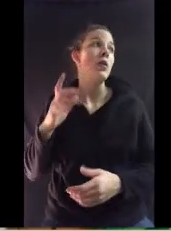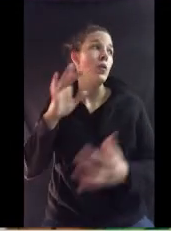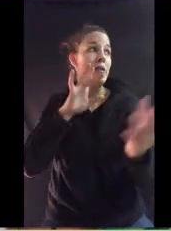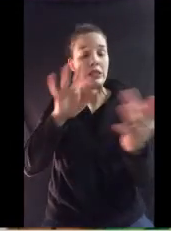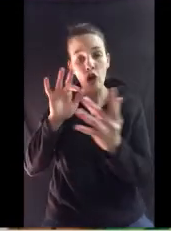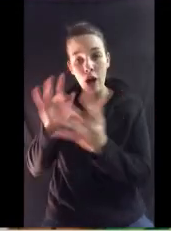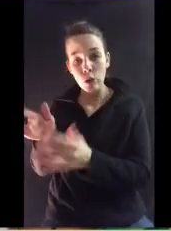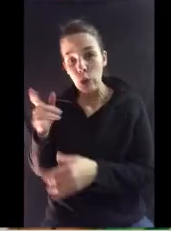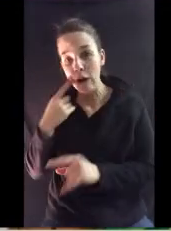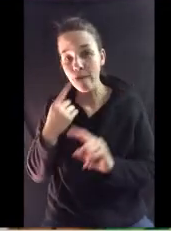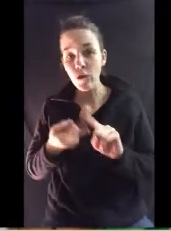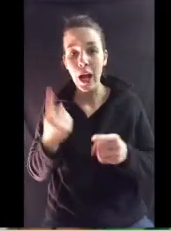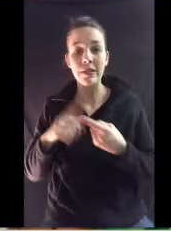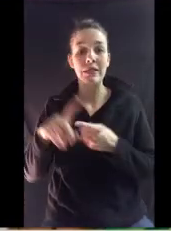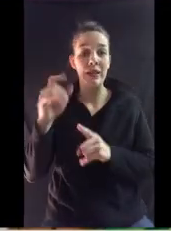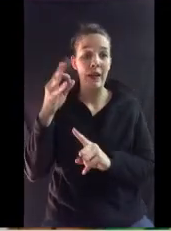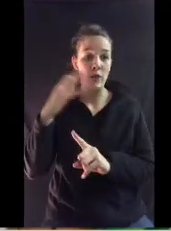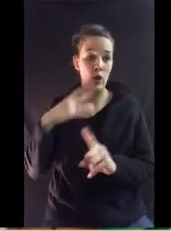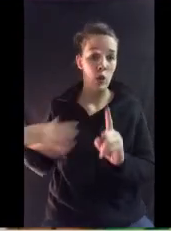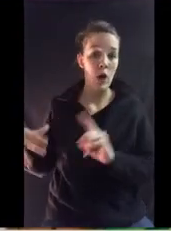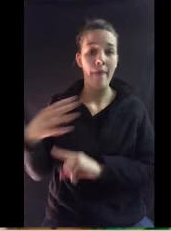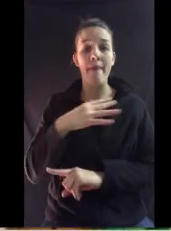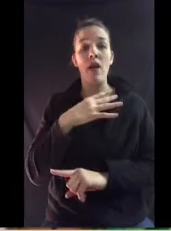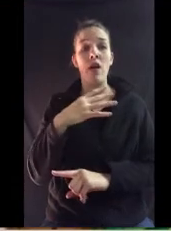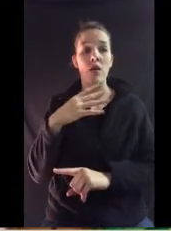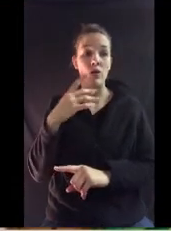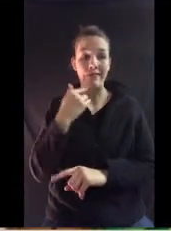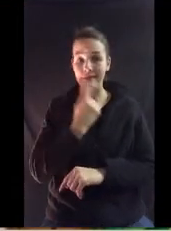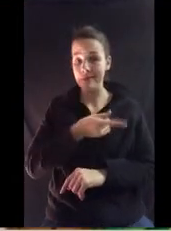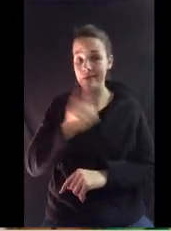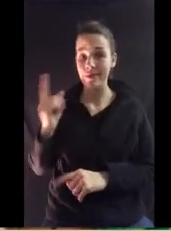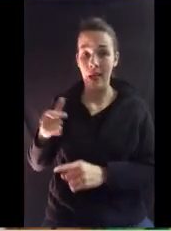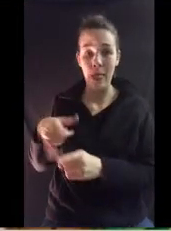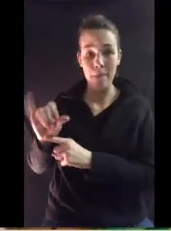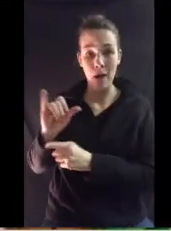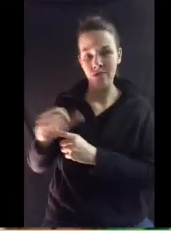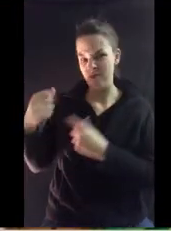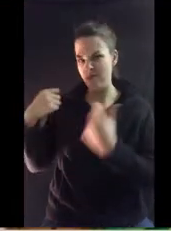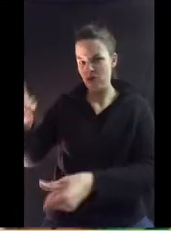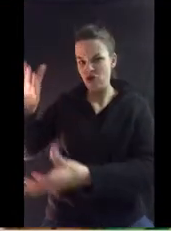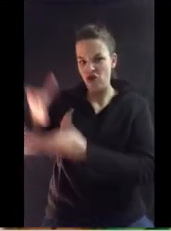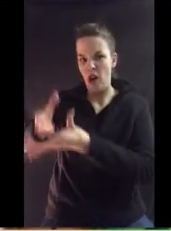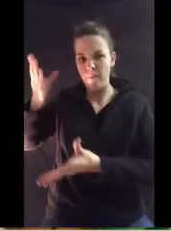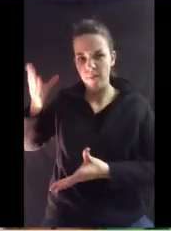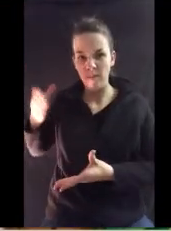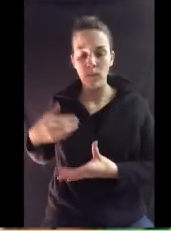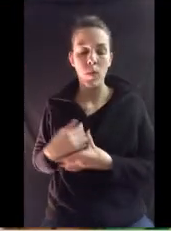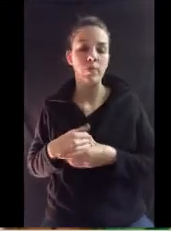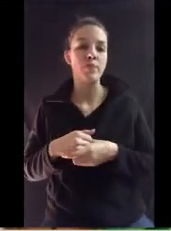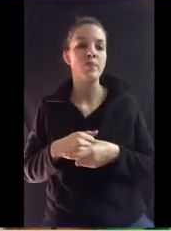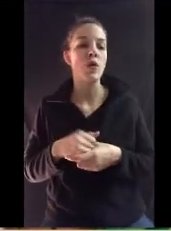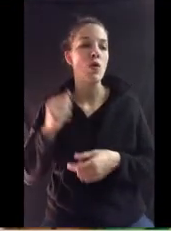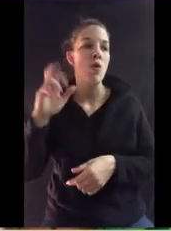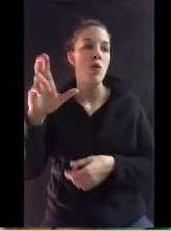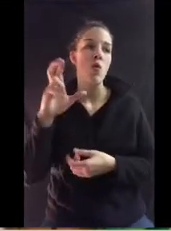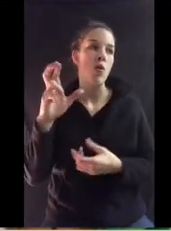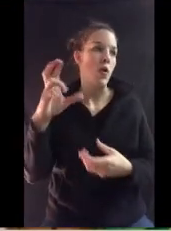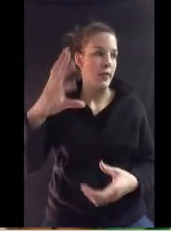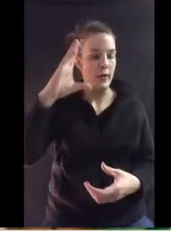to reach out to our friends. If they're around, we might walk away or tell the bully strongly and confidently to